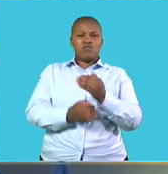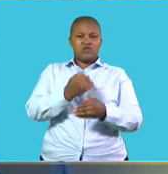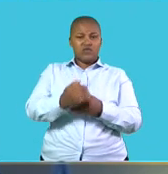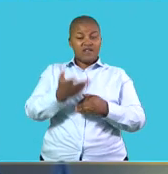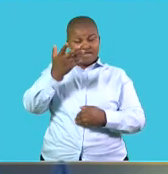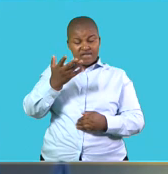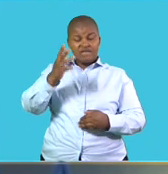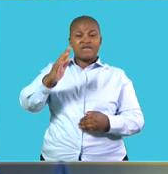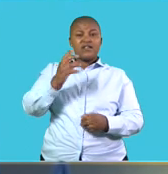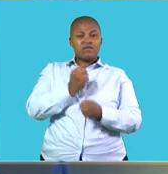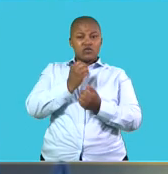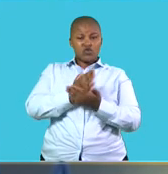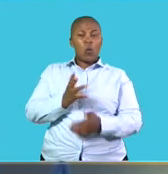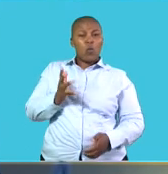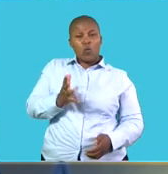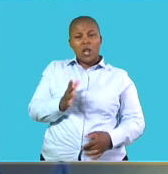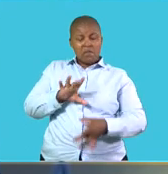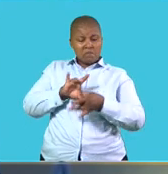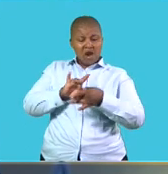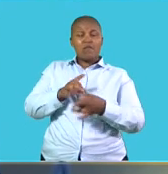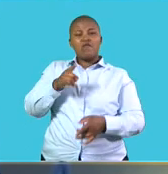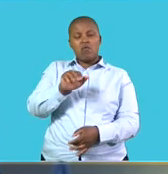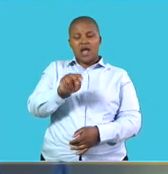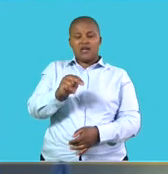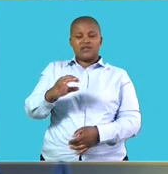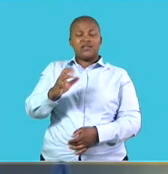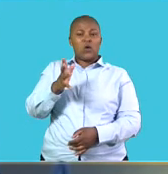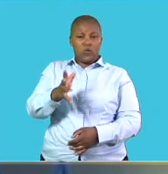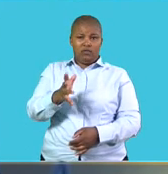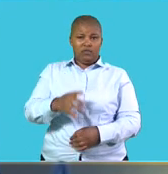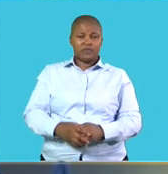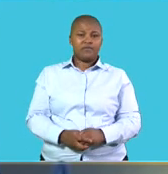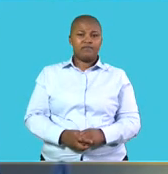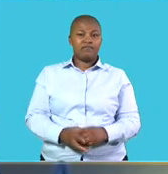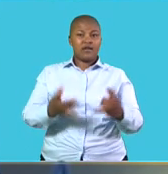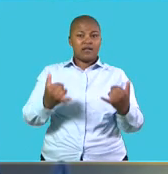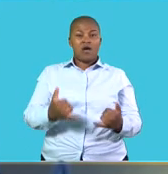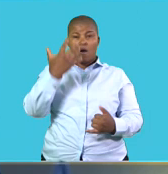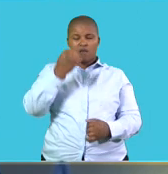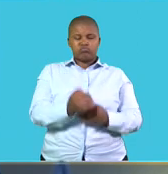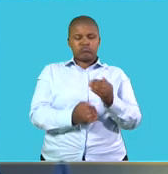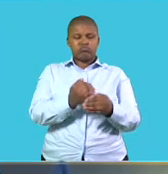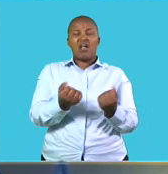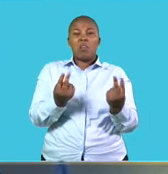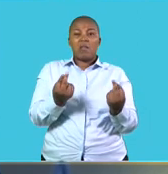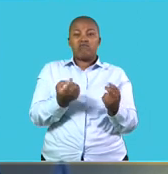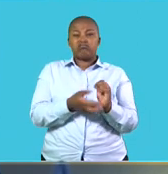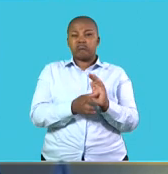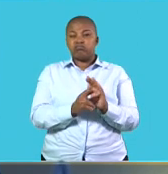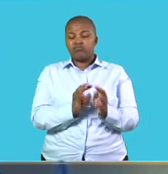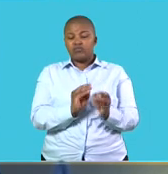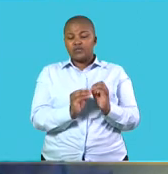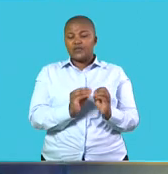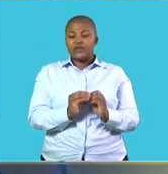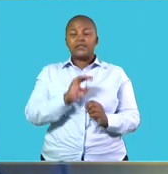the commitment of the African National Congress in the renewal process. This has to be